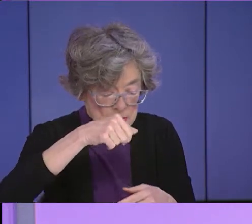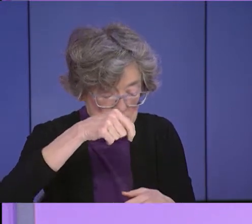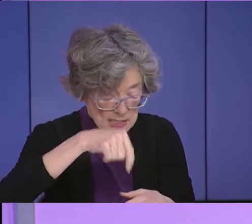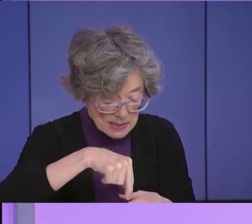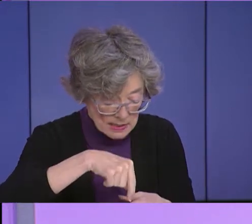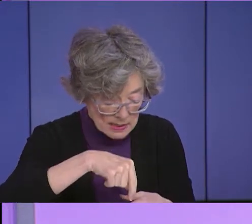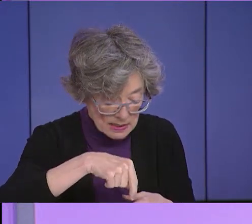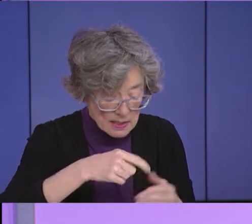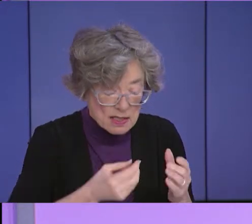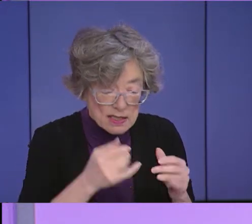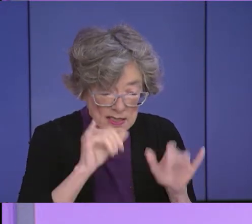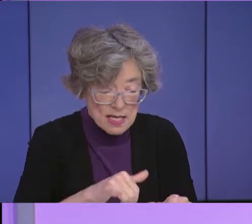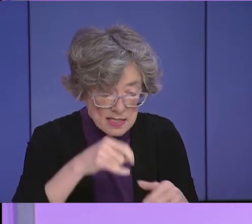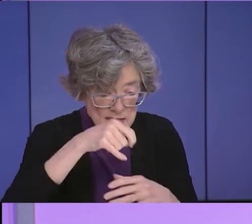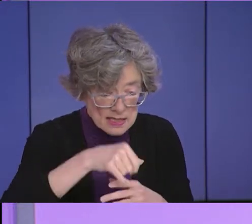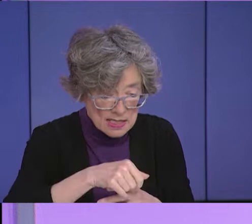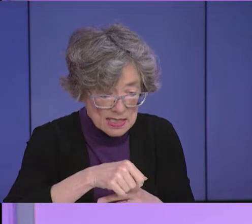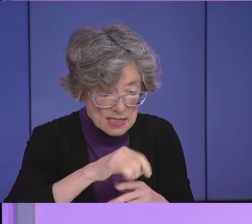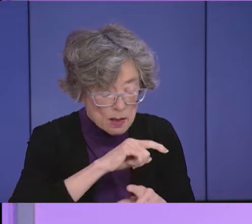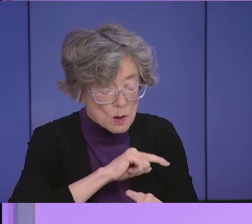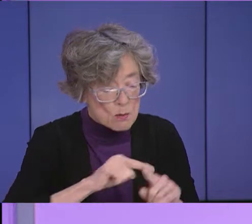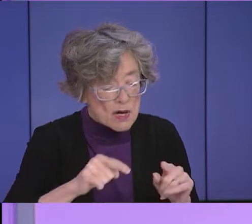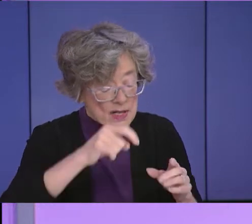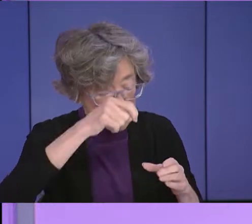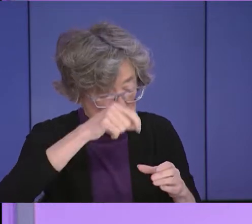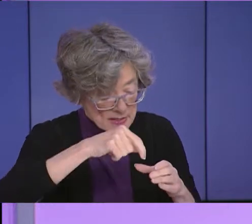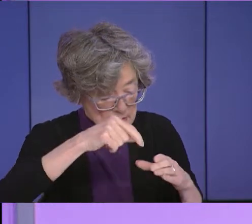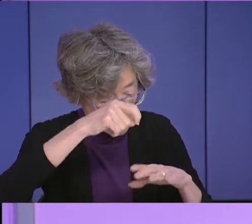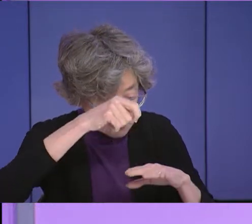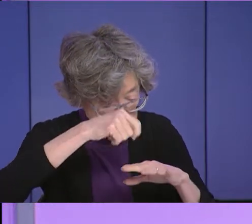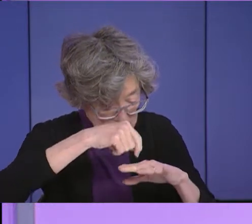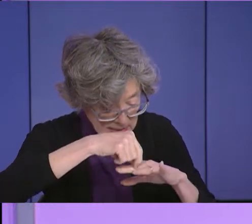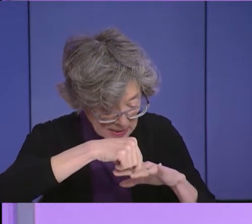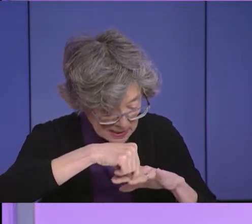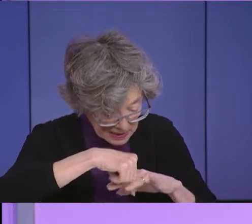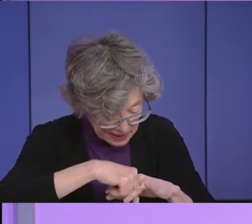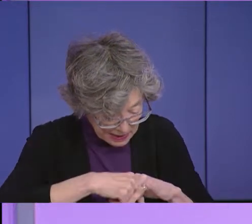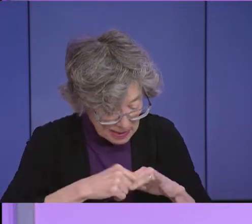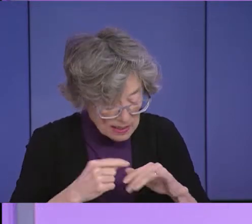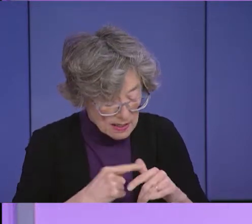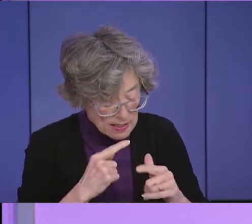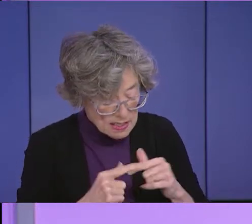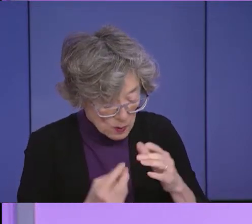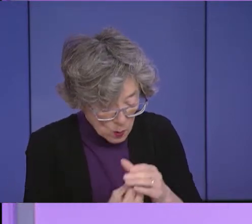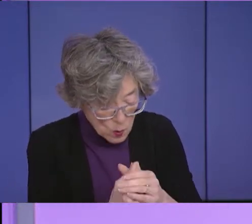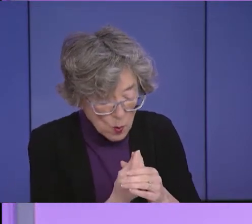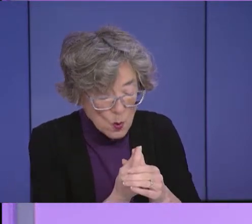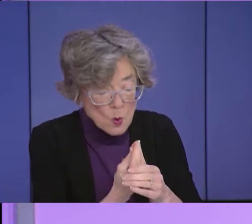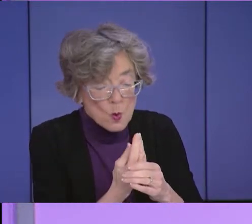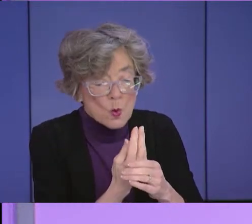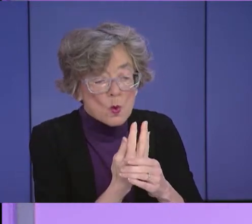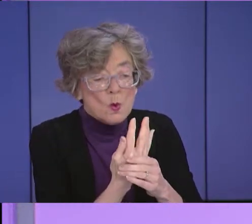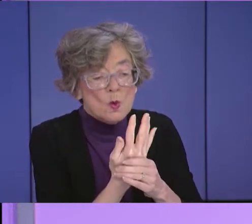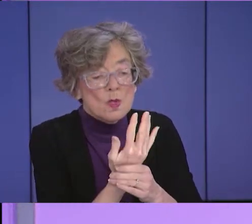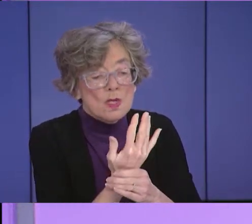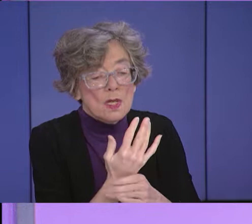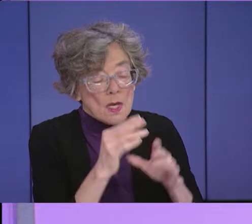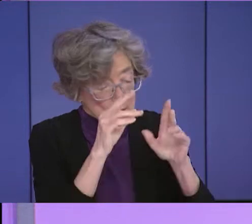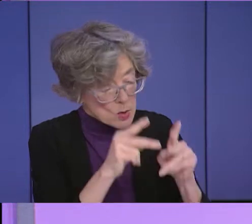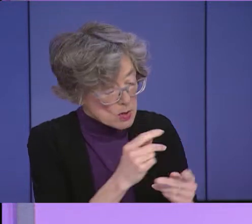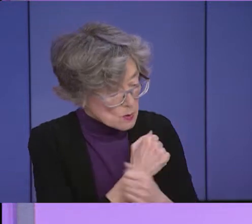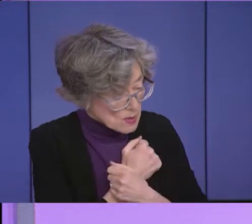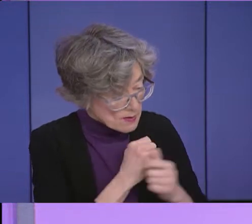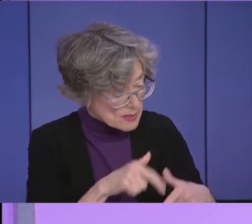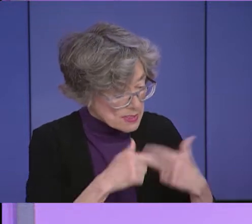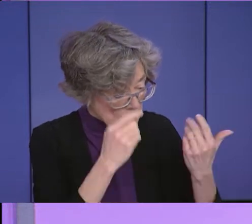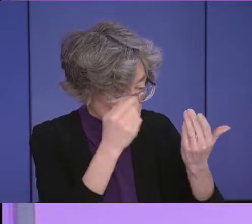dies, it remains just a grain of wheat. But if it dies, it produces much fruit. Whoever loves his life will lose